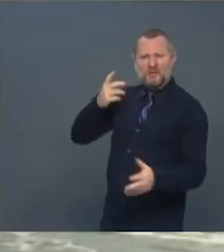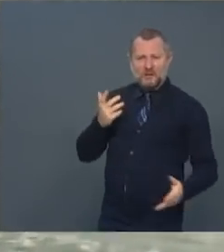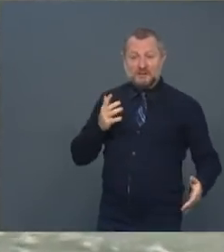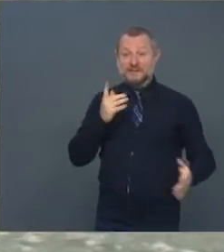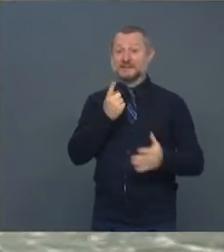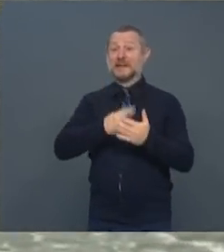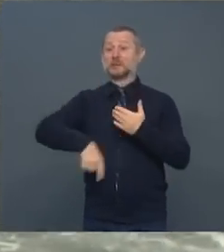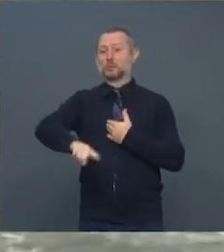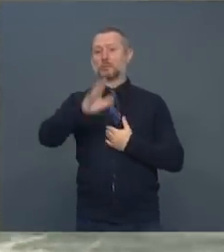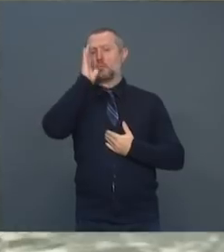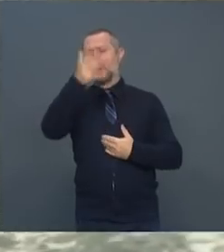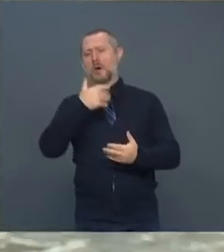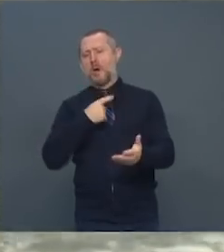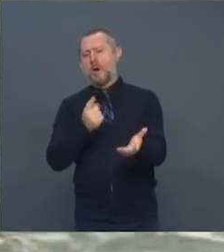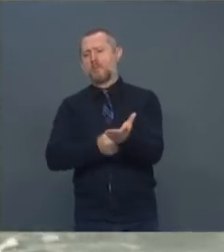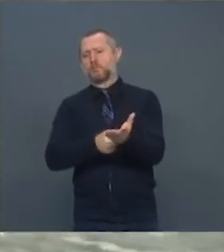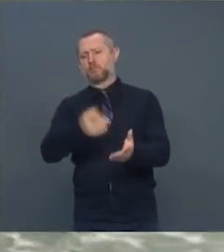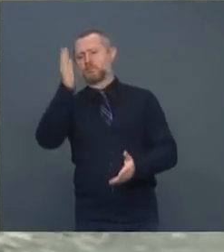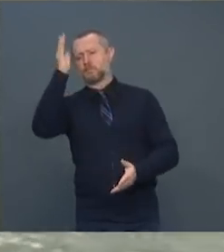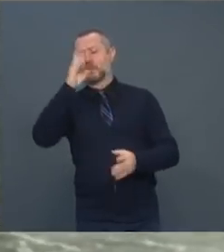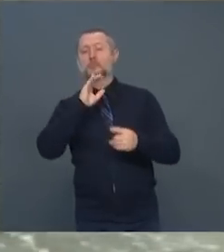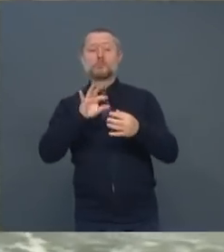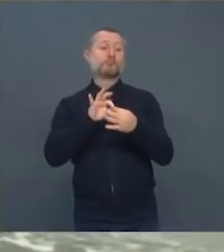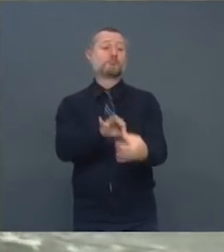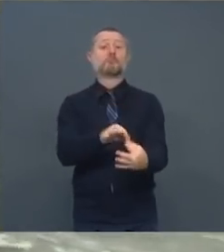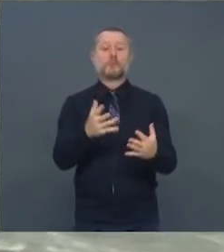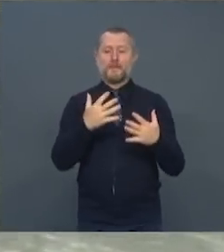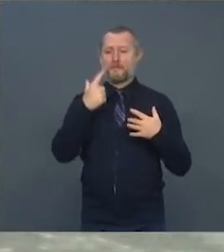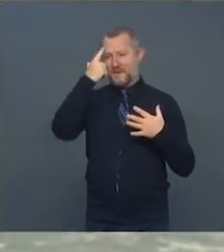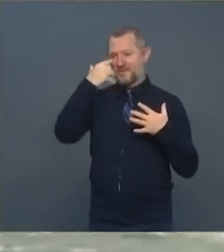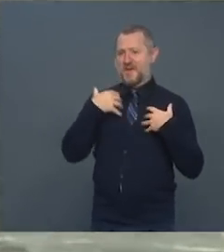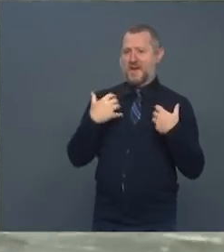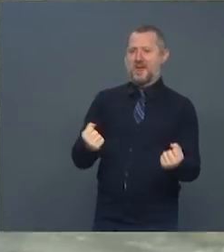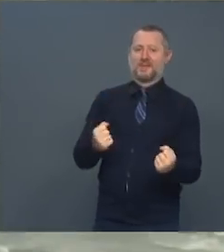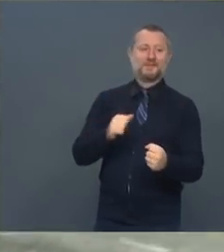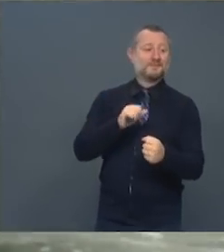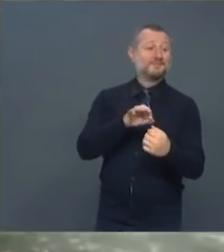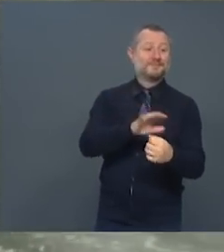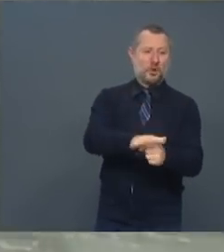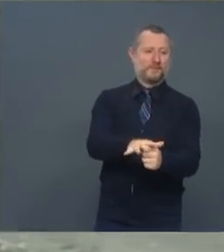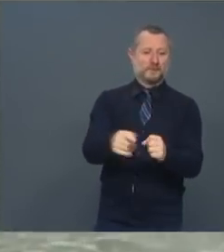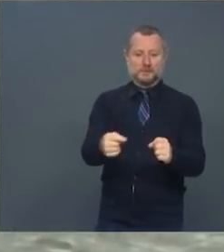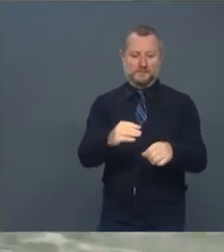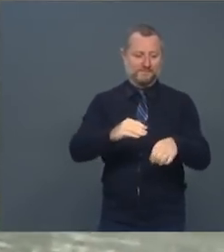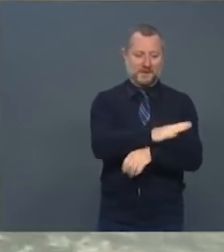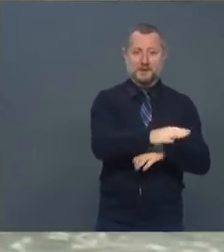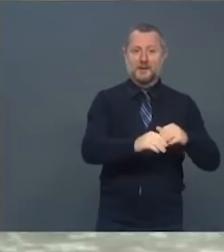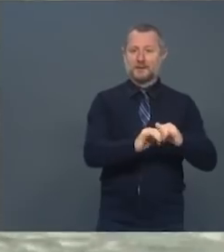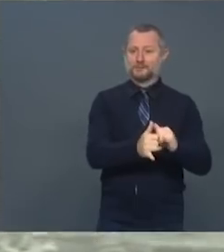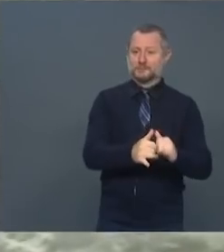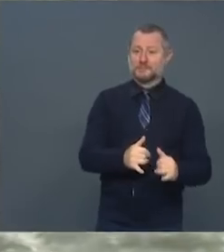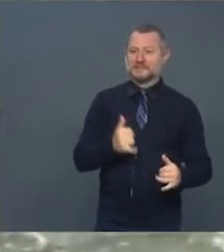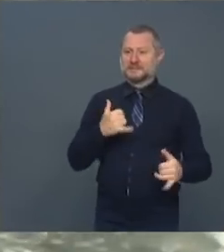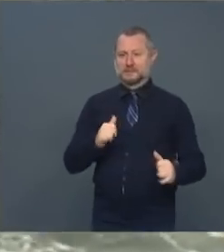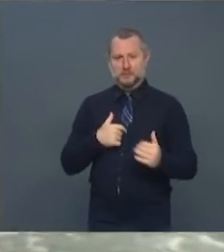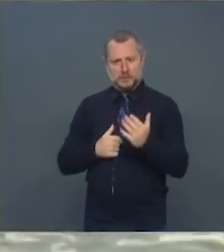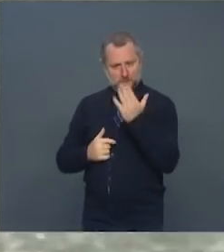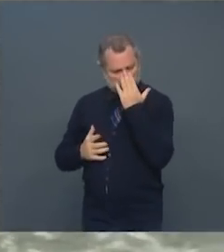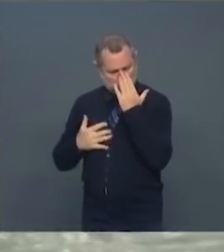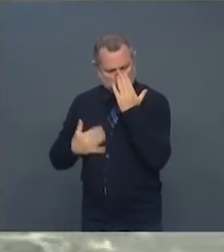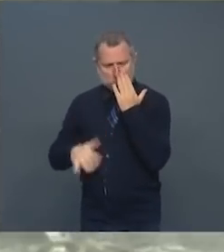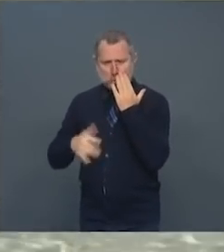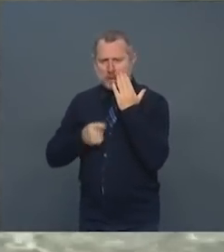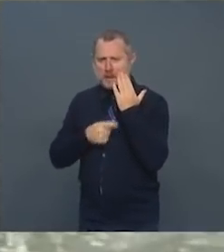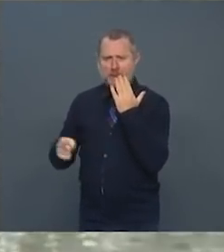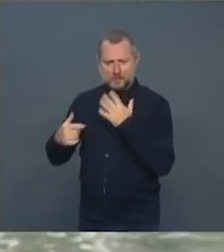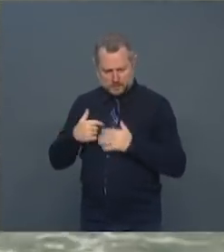the mental health consequences of COVID. We are so much in the middle of it right now. We're dealing with it every day, every